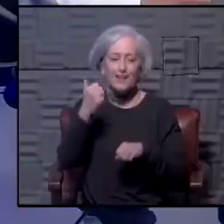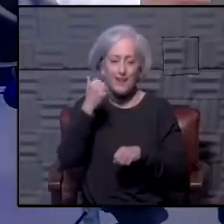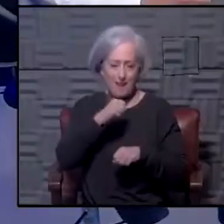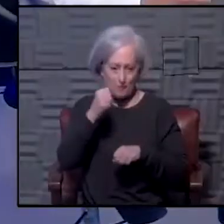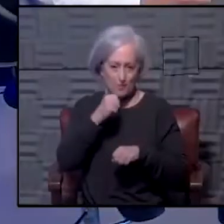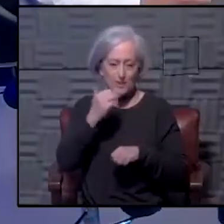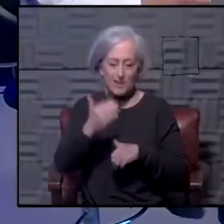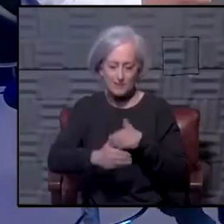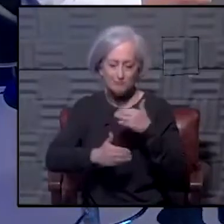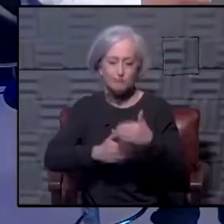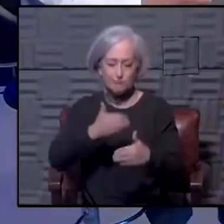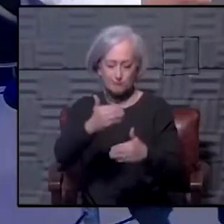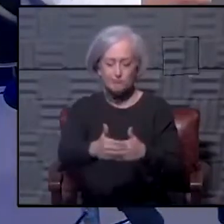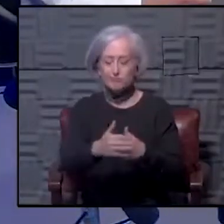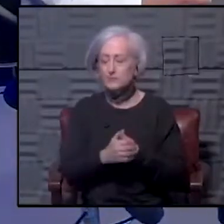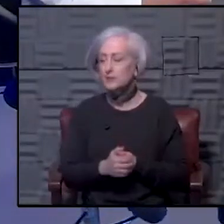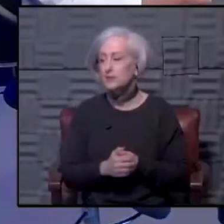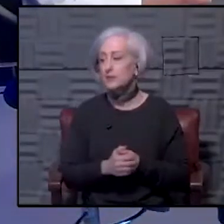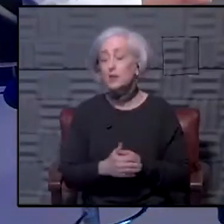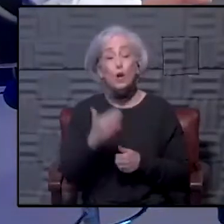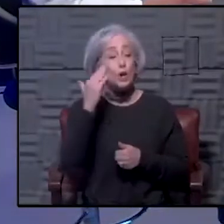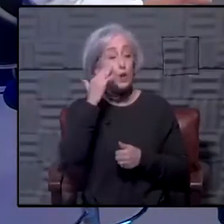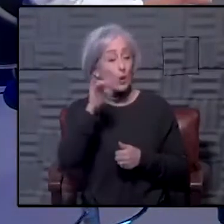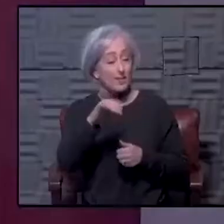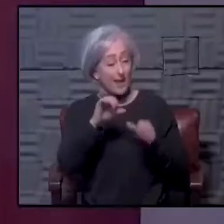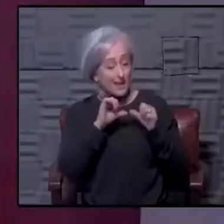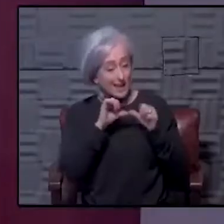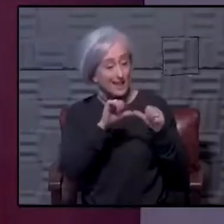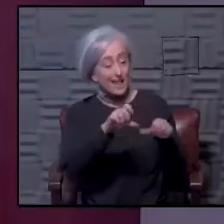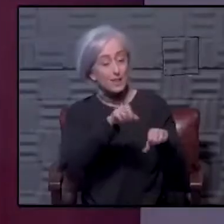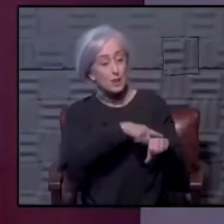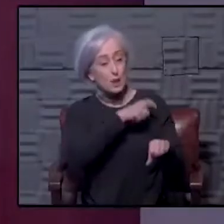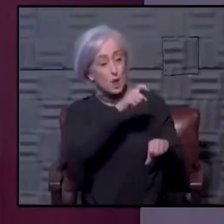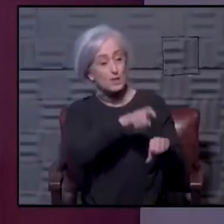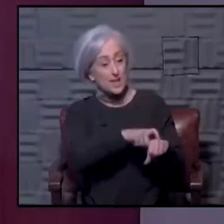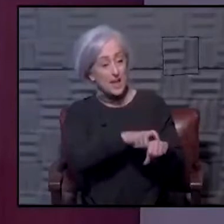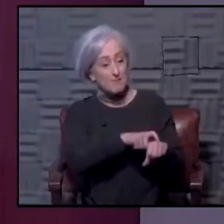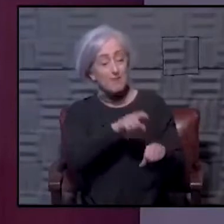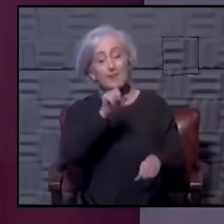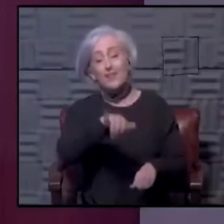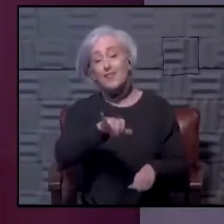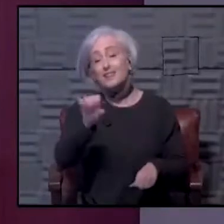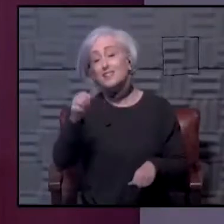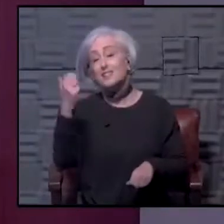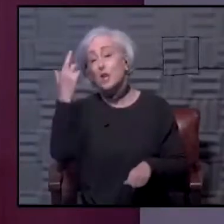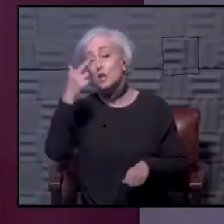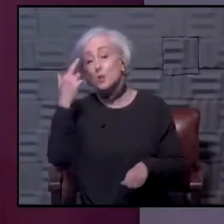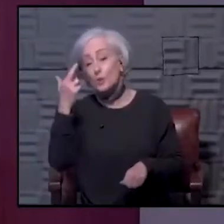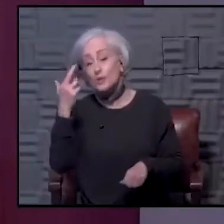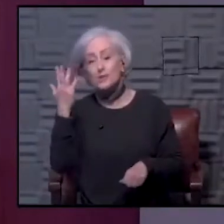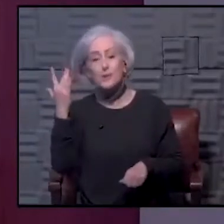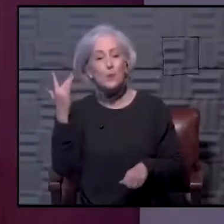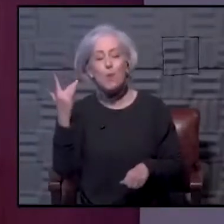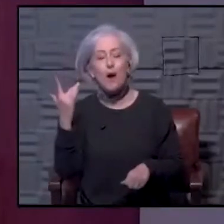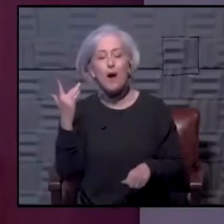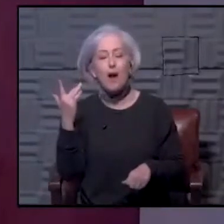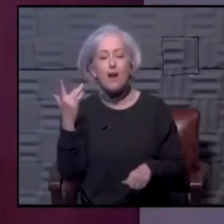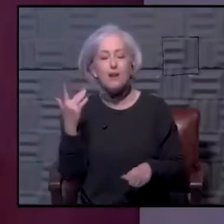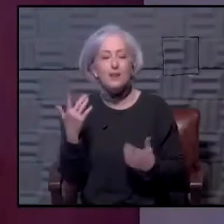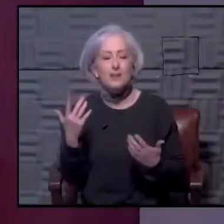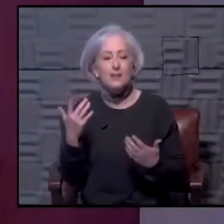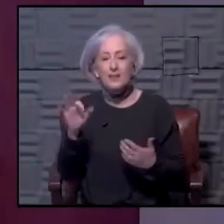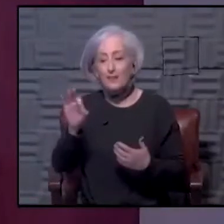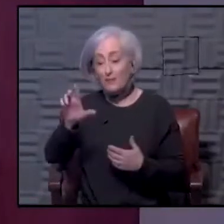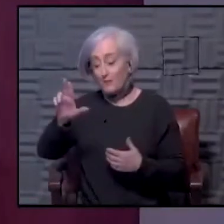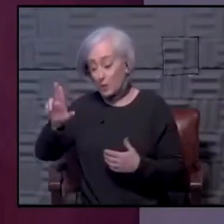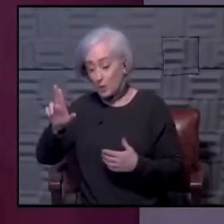I think that knowing that it can last so long is also another reason that it separates it from, like what we've said before, it separates it from